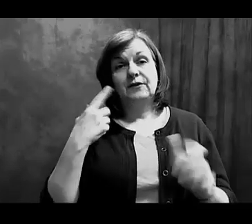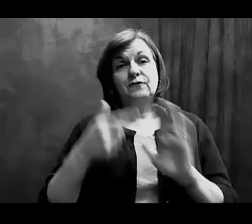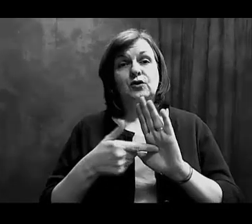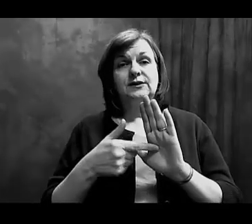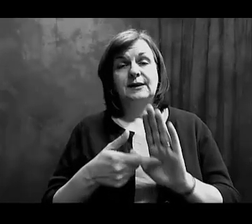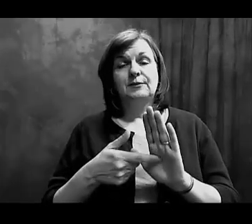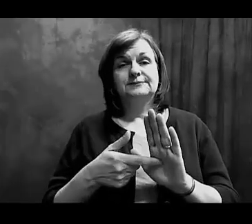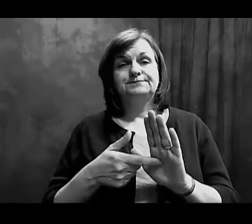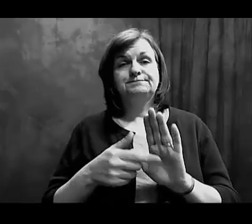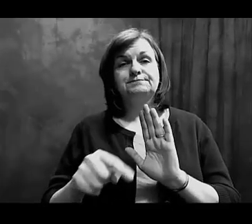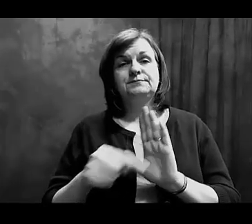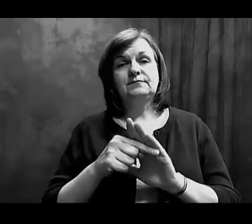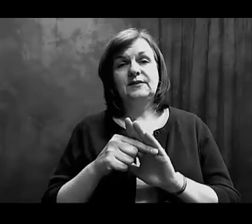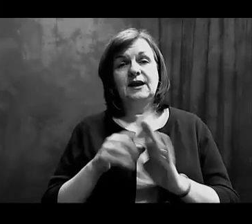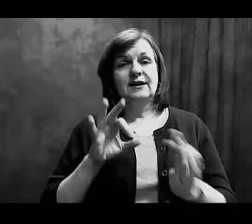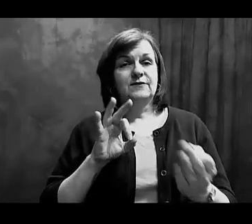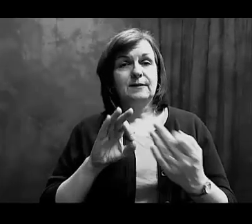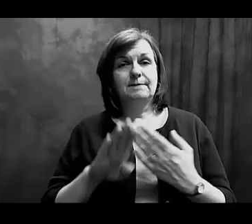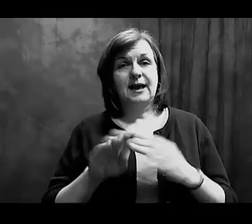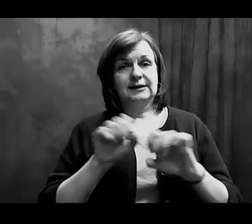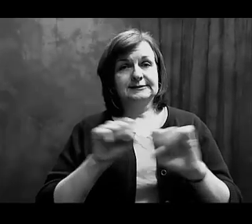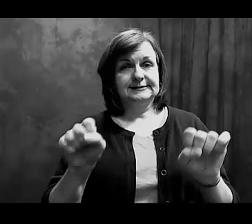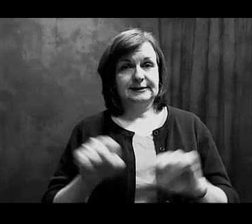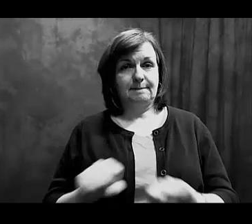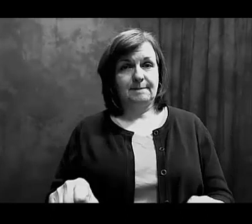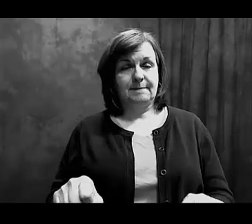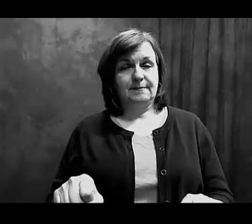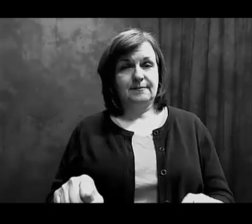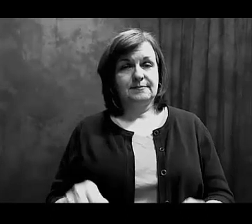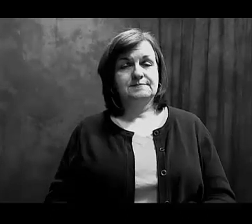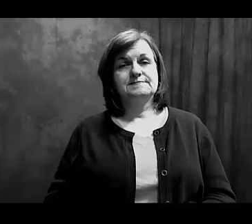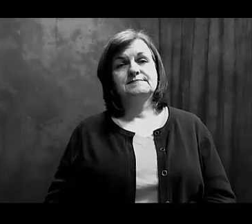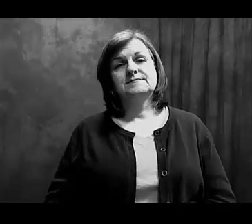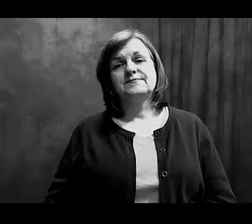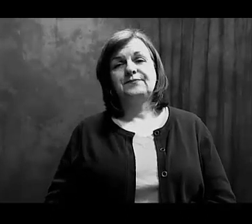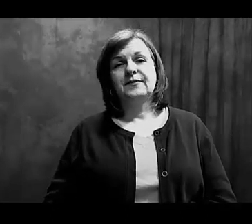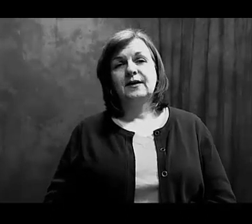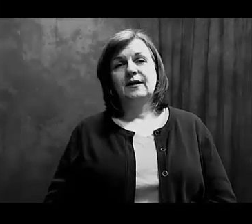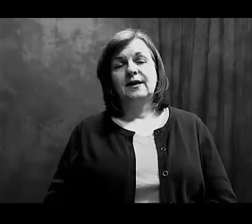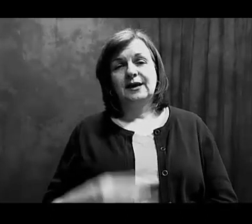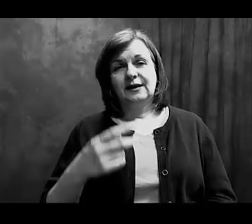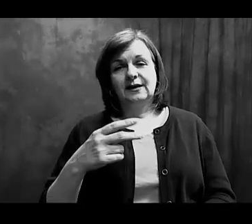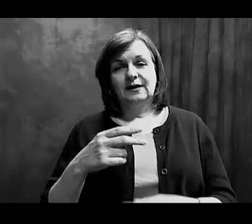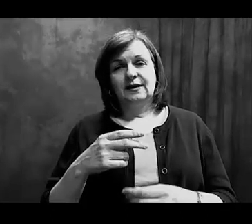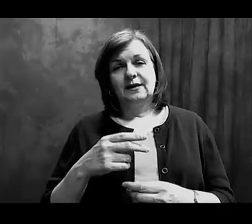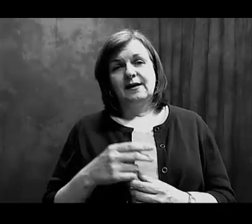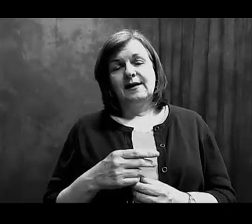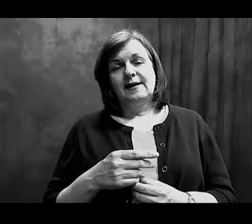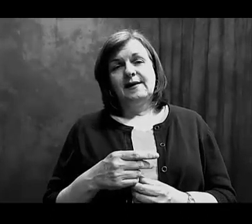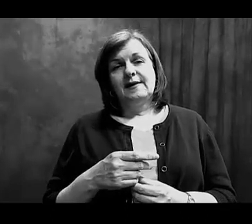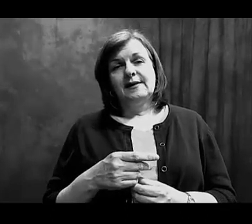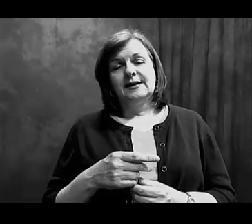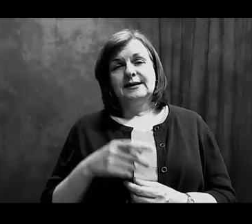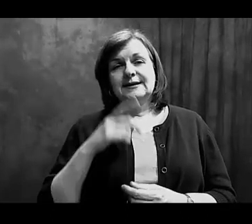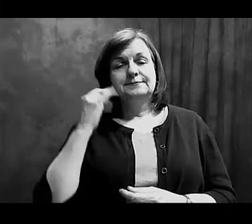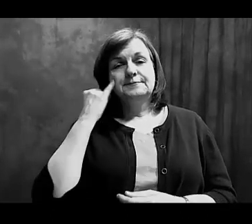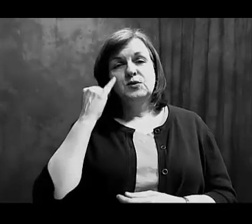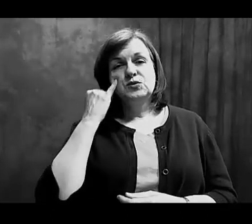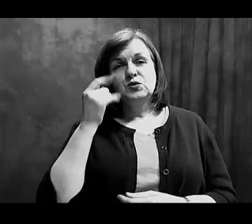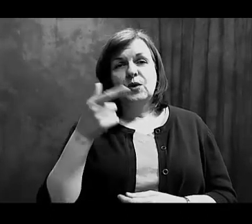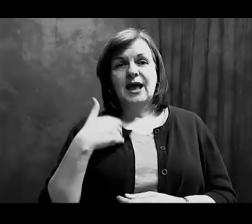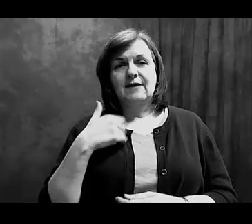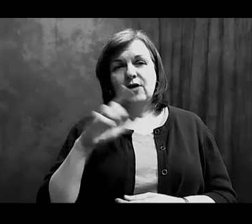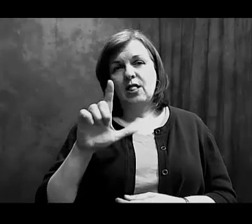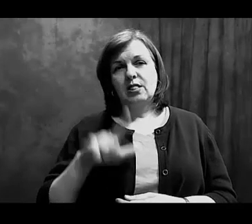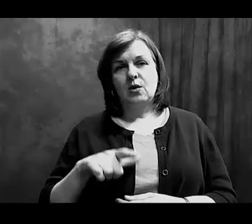but nothing big. An example of a negative feedback system for you, just so you can kind of have an idea of where we're going to try to deal